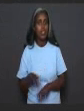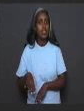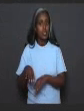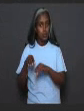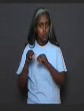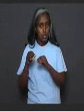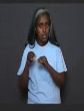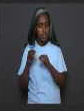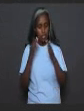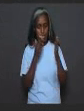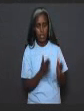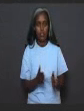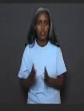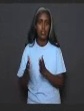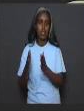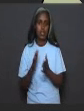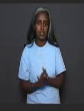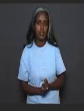Students, let's get ready.